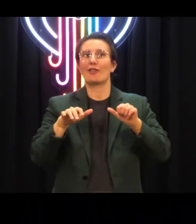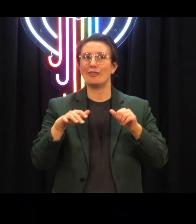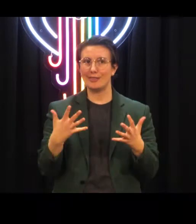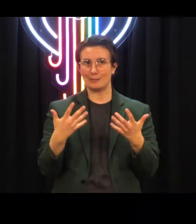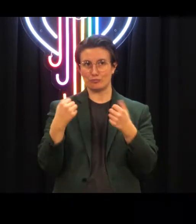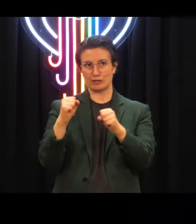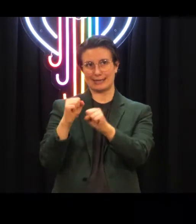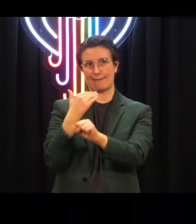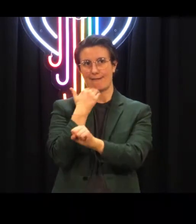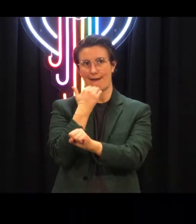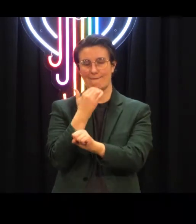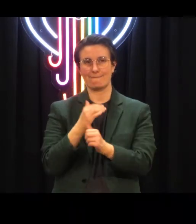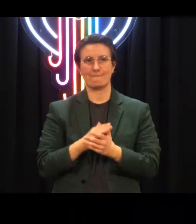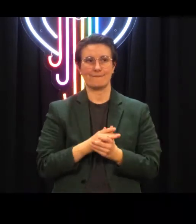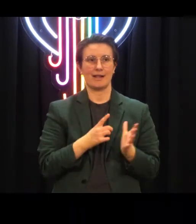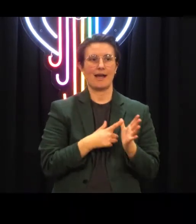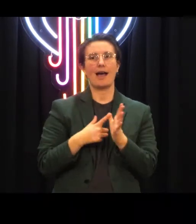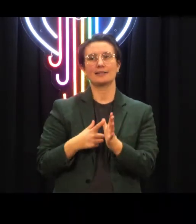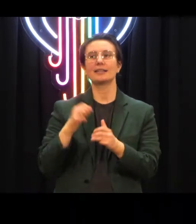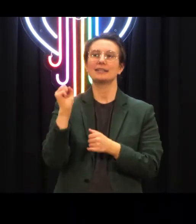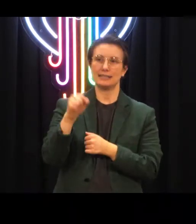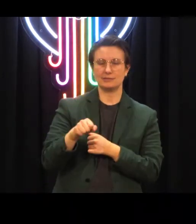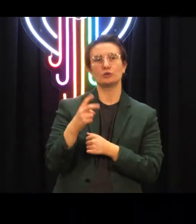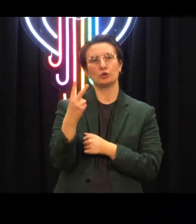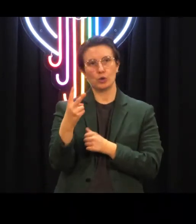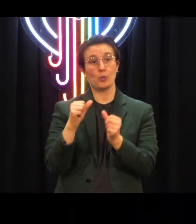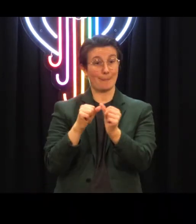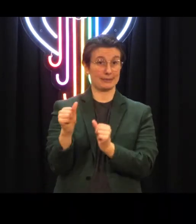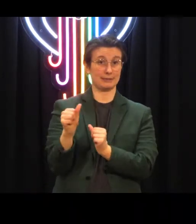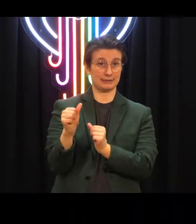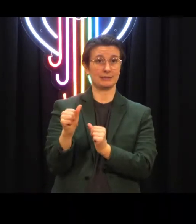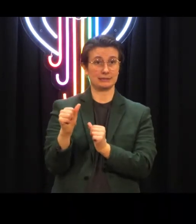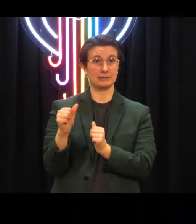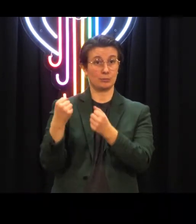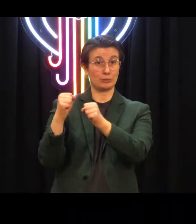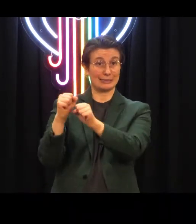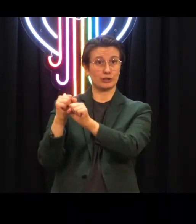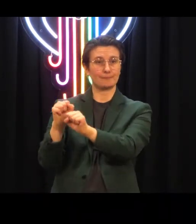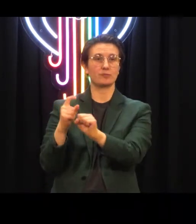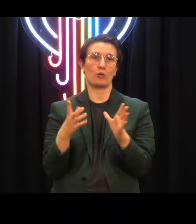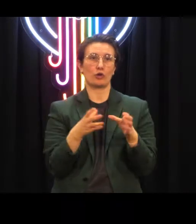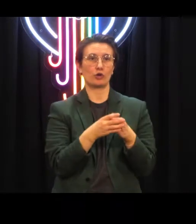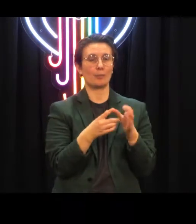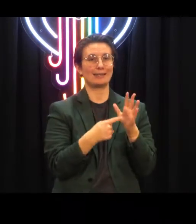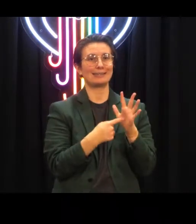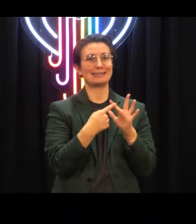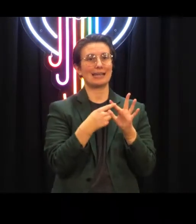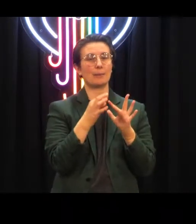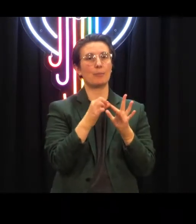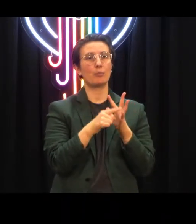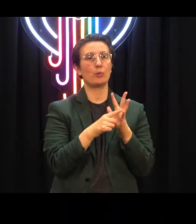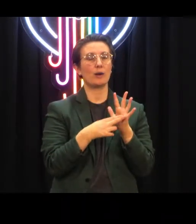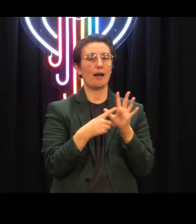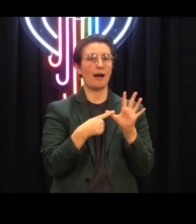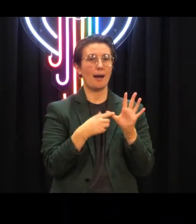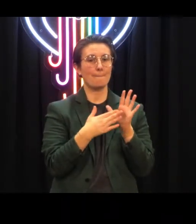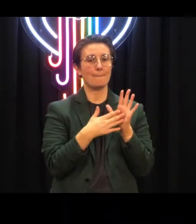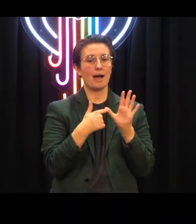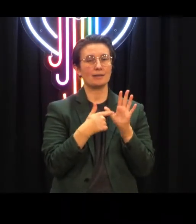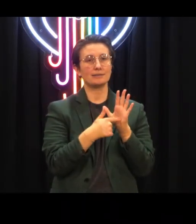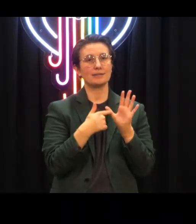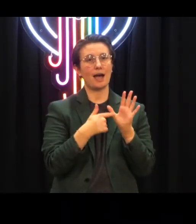the modelling that we've discussed previously from Te Puna Matatini says that there isn't a threshold at which we